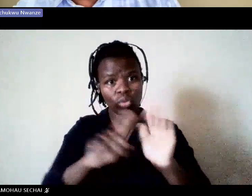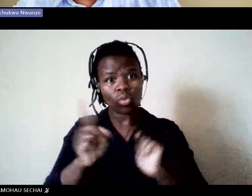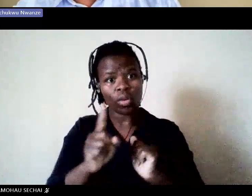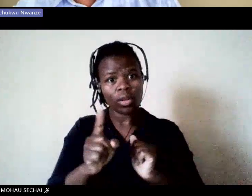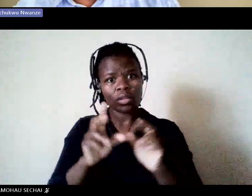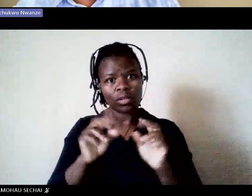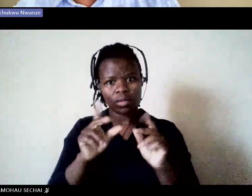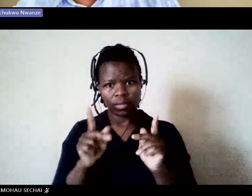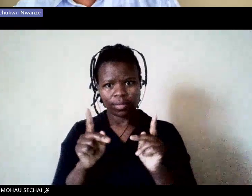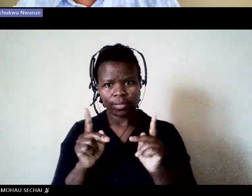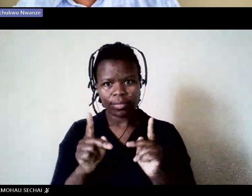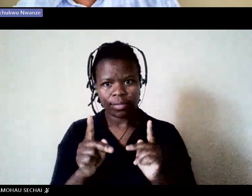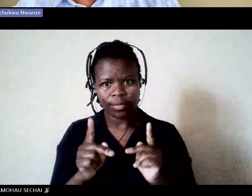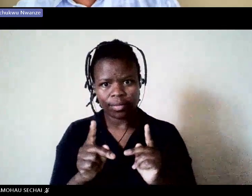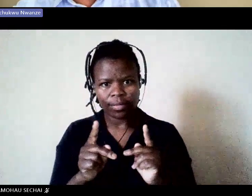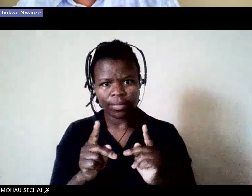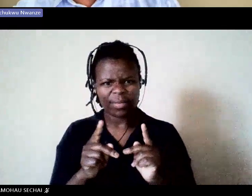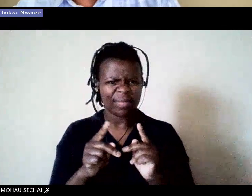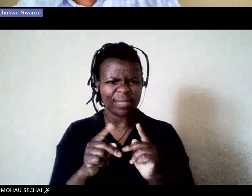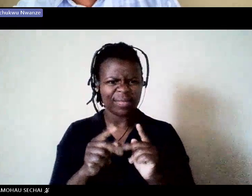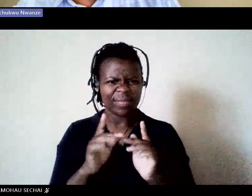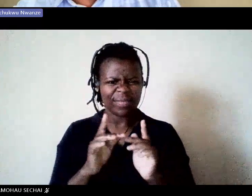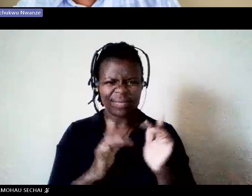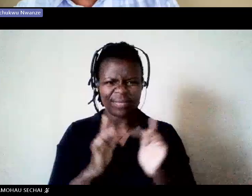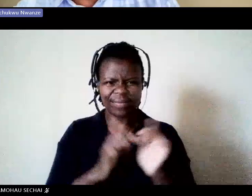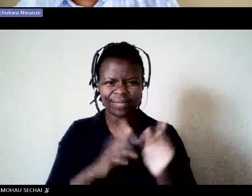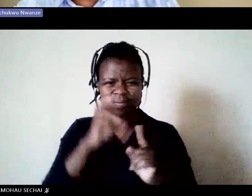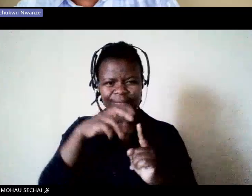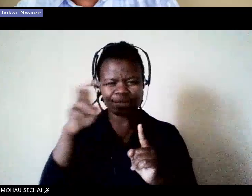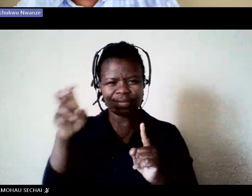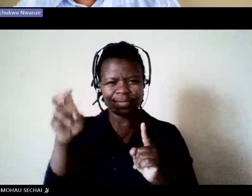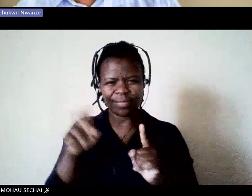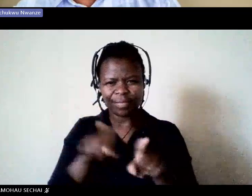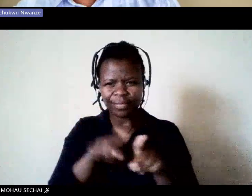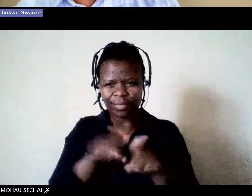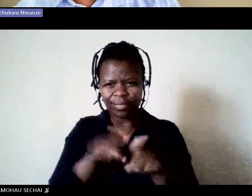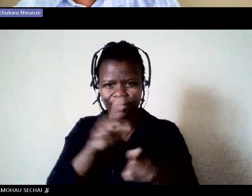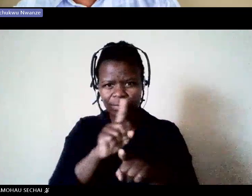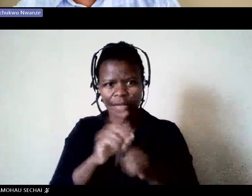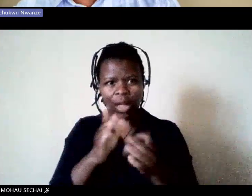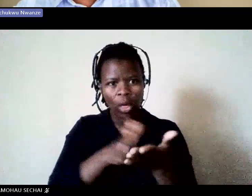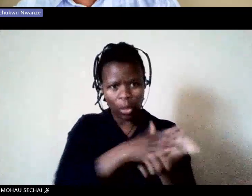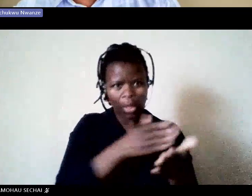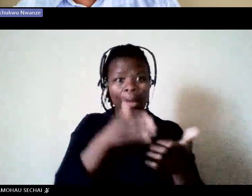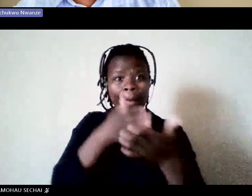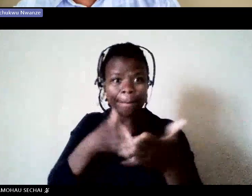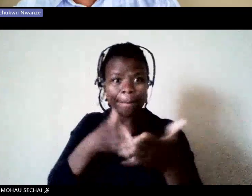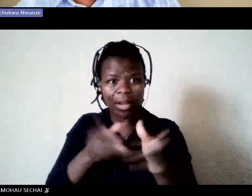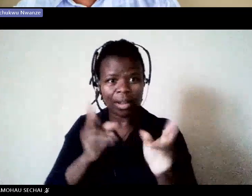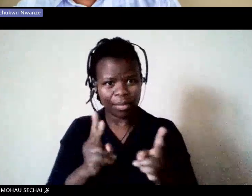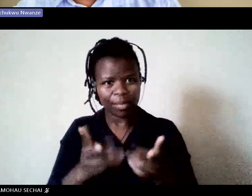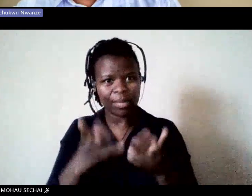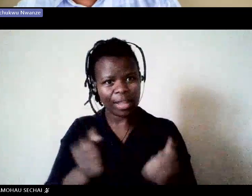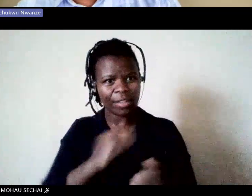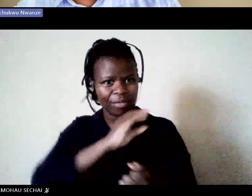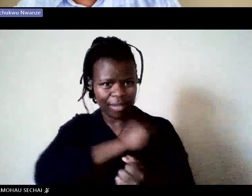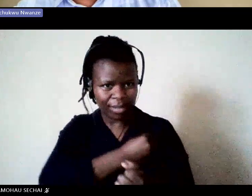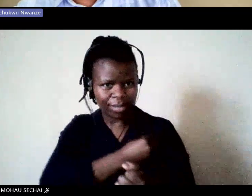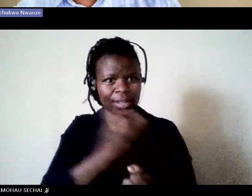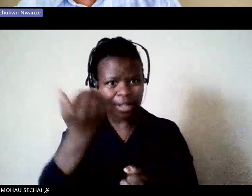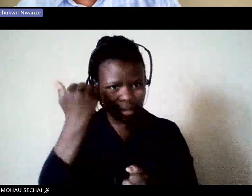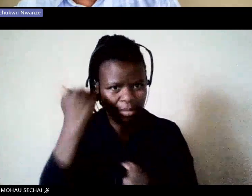policies in place does not automatically remove the barriers people with disability experience. At the same time, when reasonable accommodation is